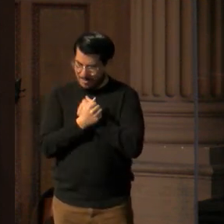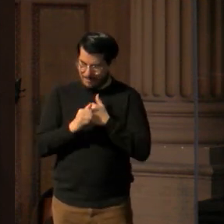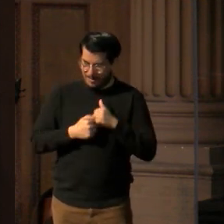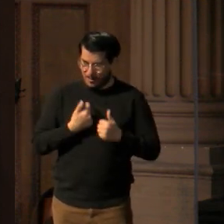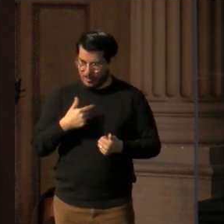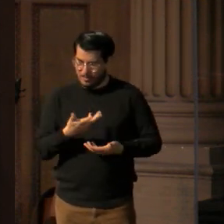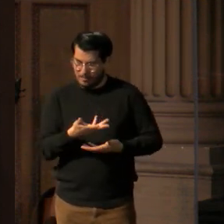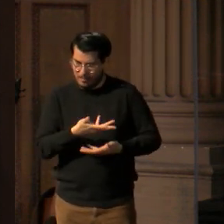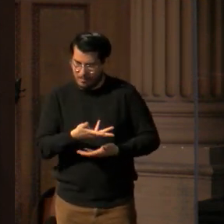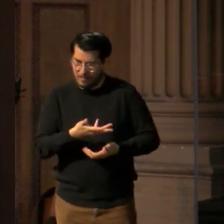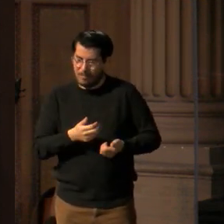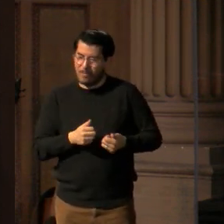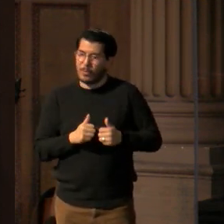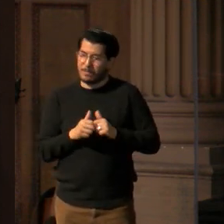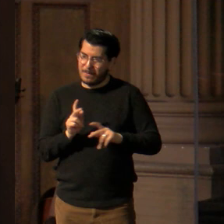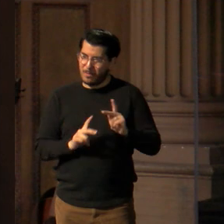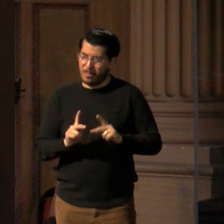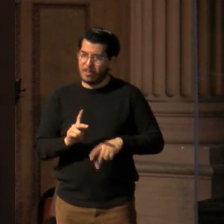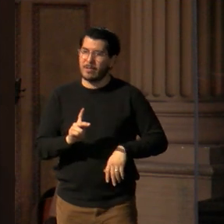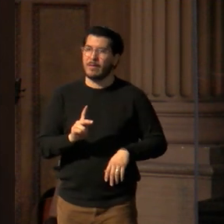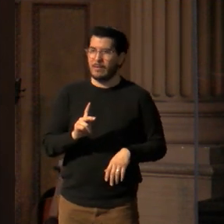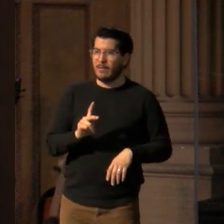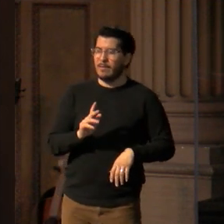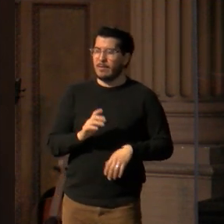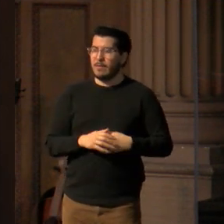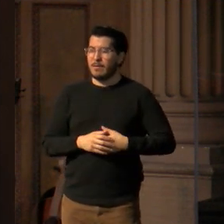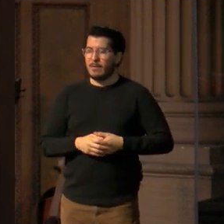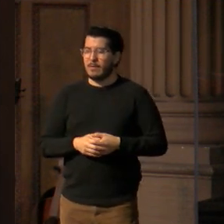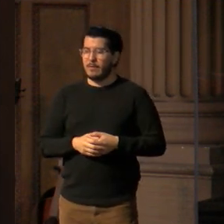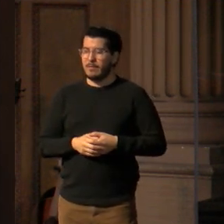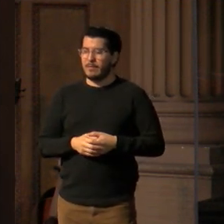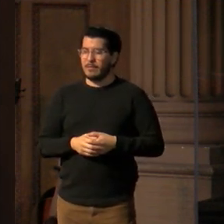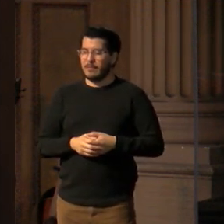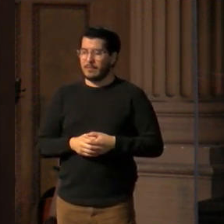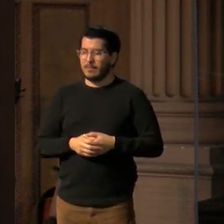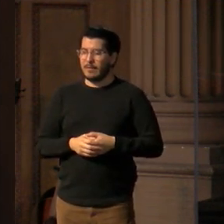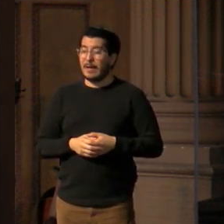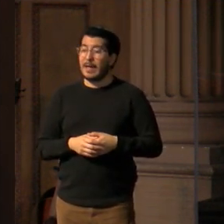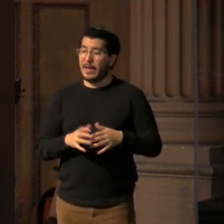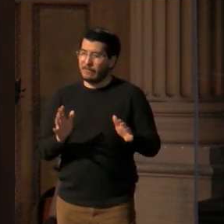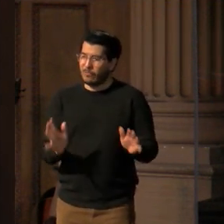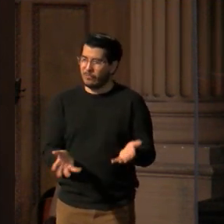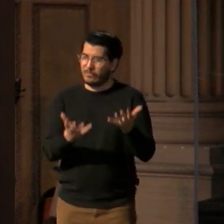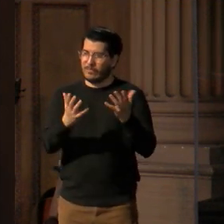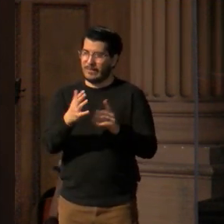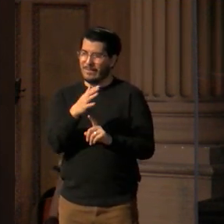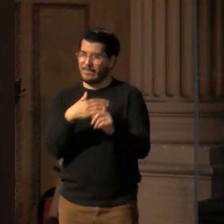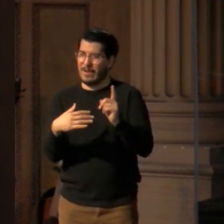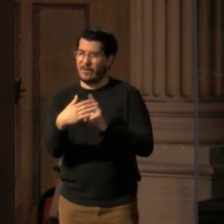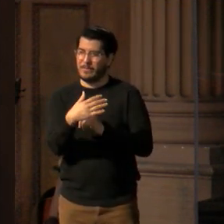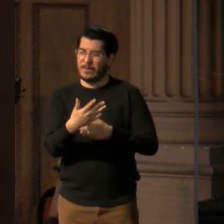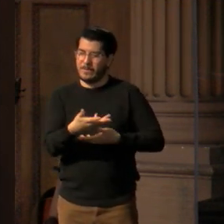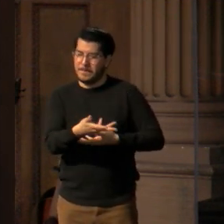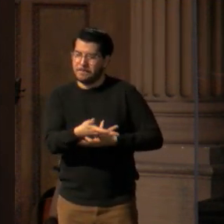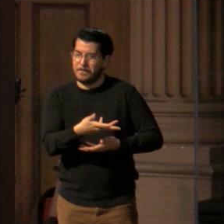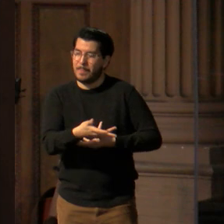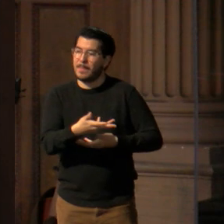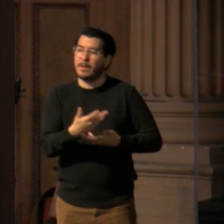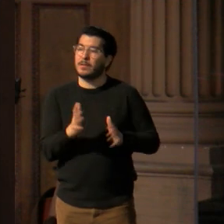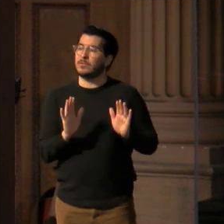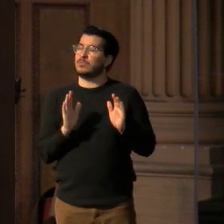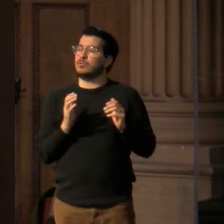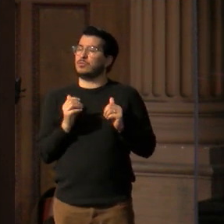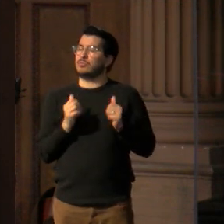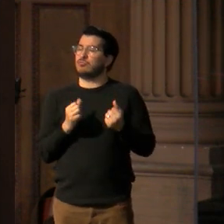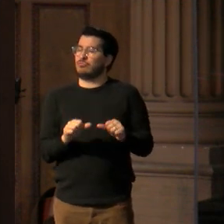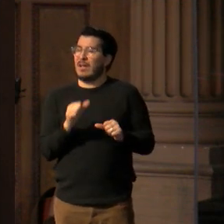and work to wisely craft an environment between ourselves so as not to turn the other people hostile as much as